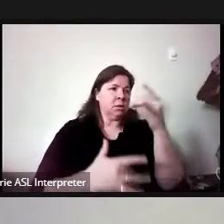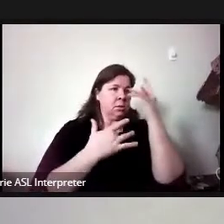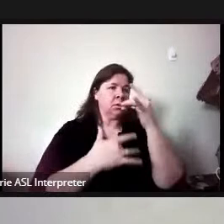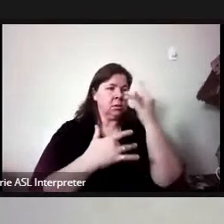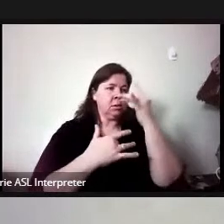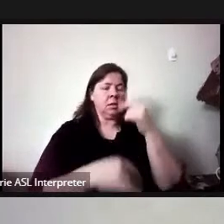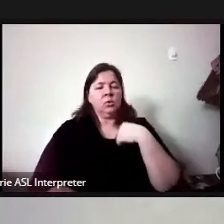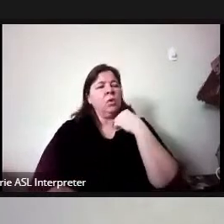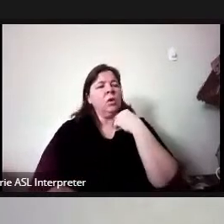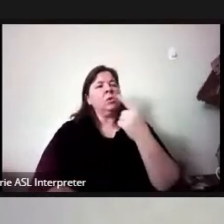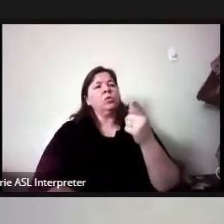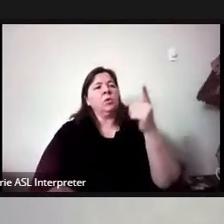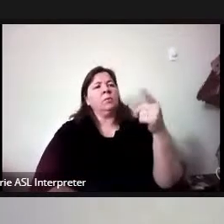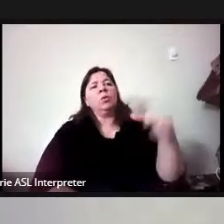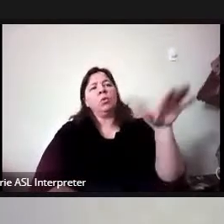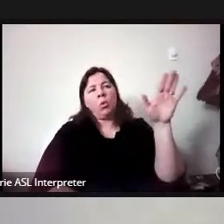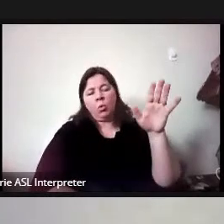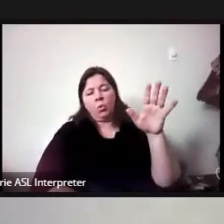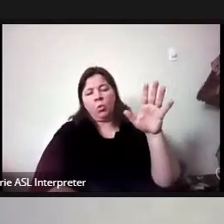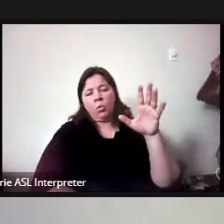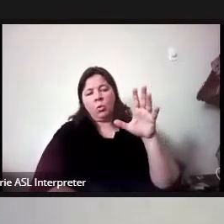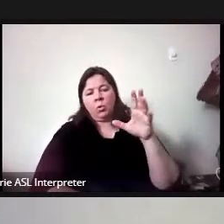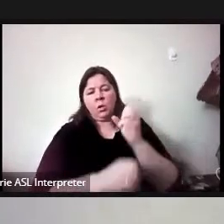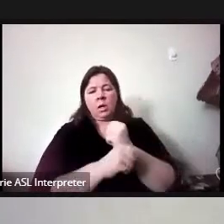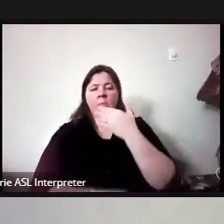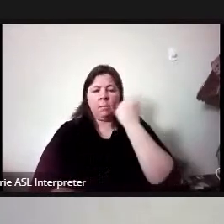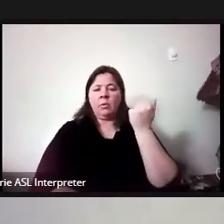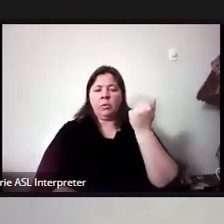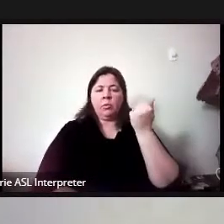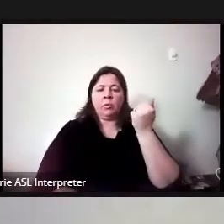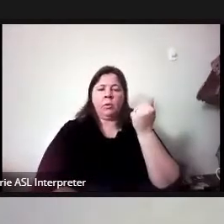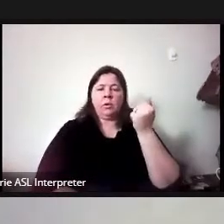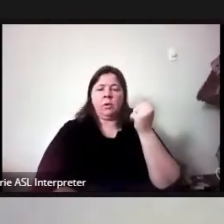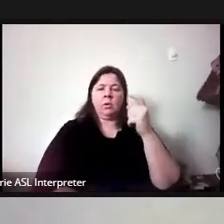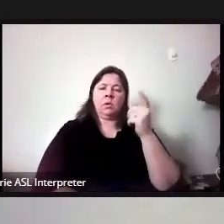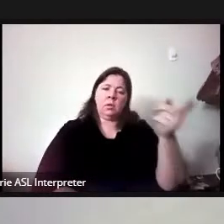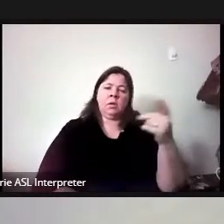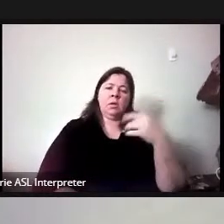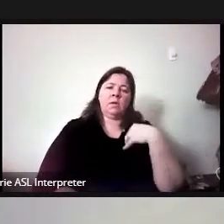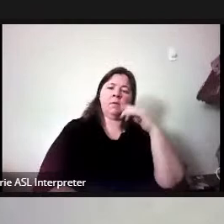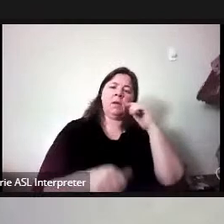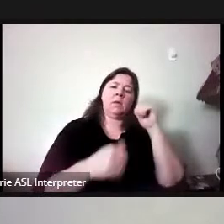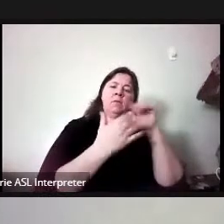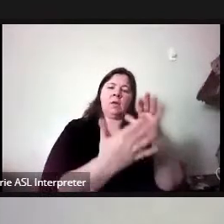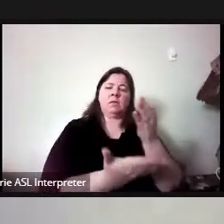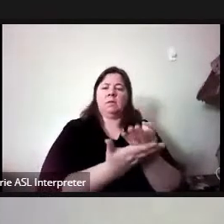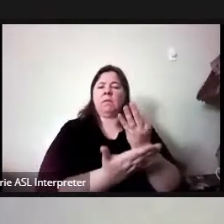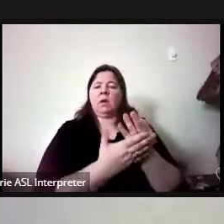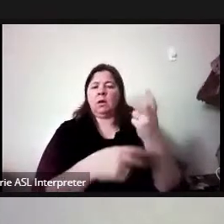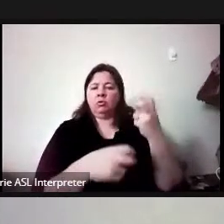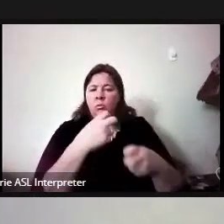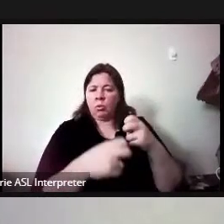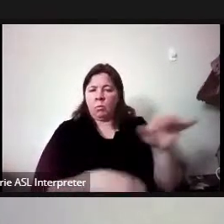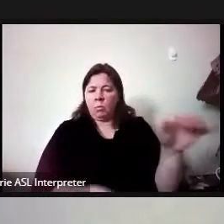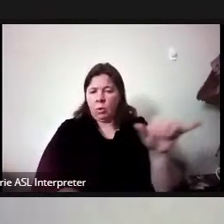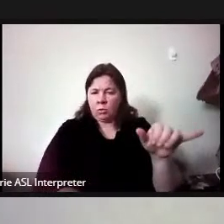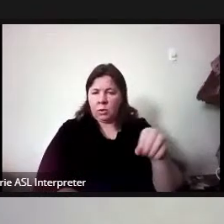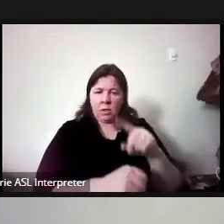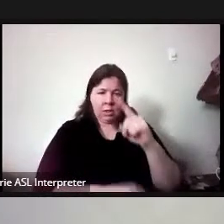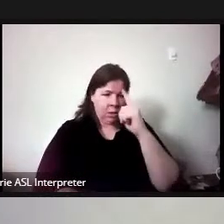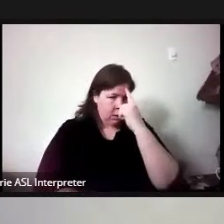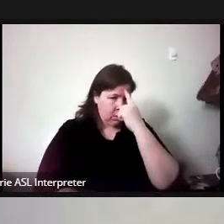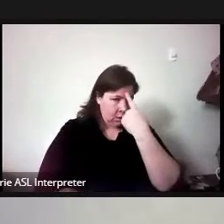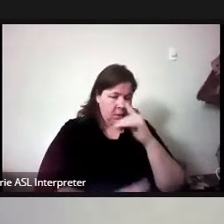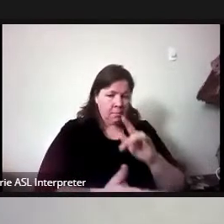everything. So I told Jesse, go and get. So he was a little bit facing financial problems also. Like in India,